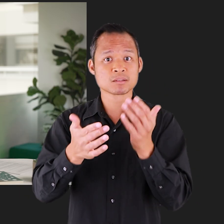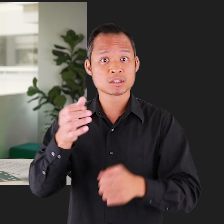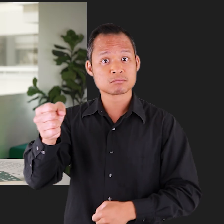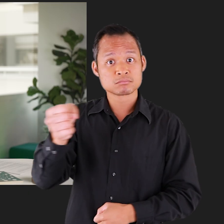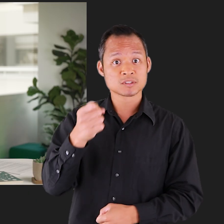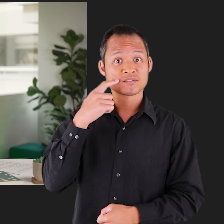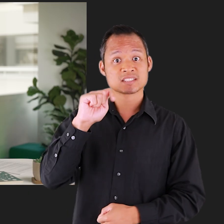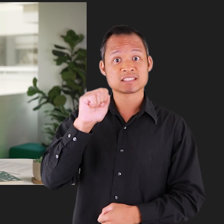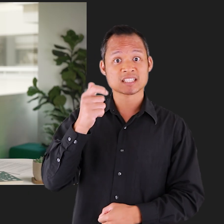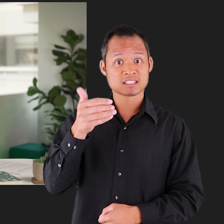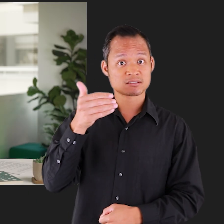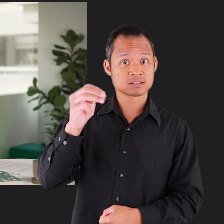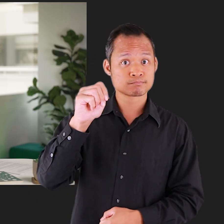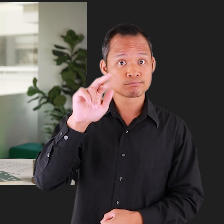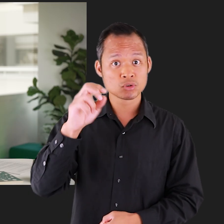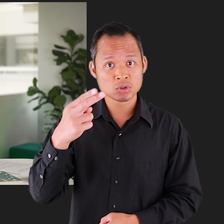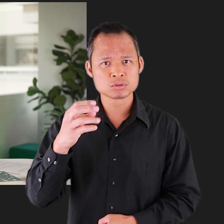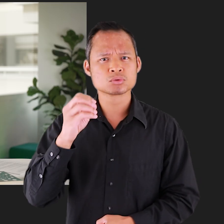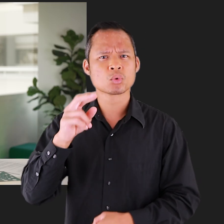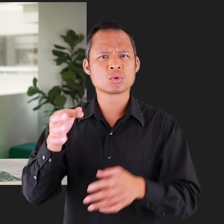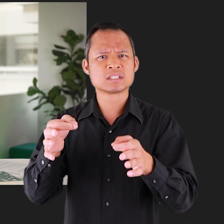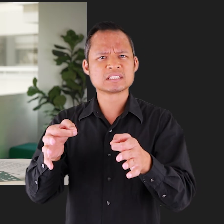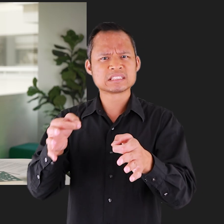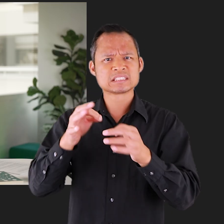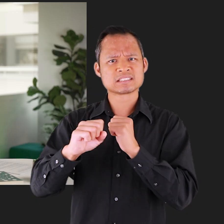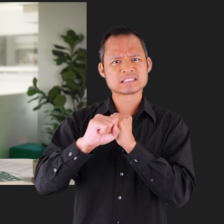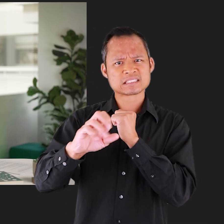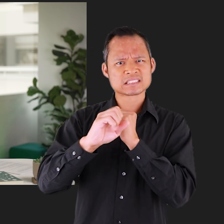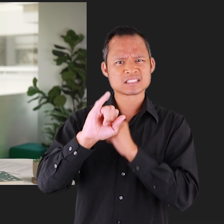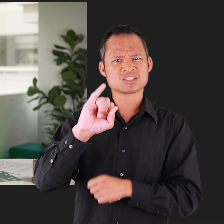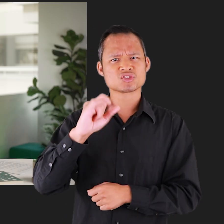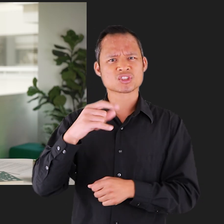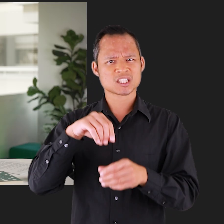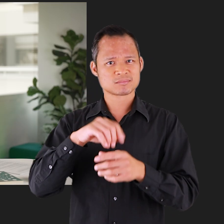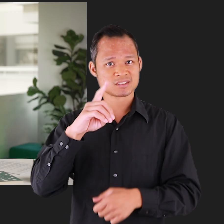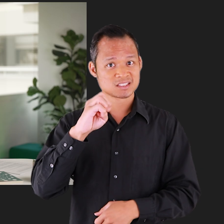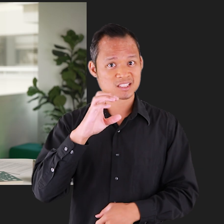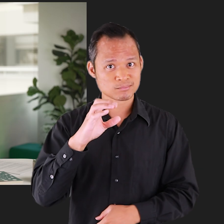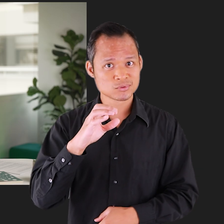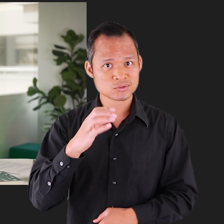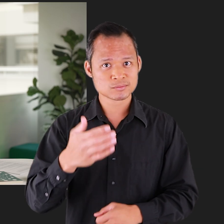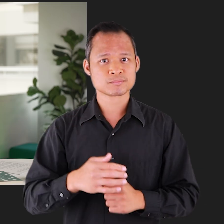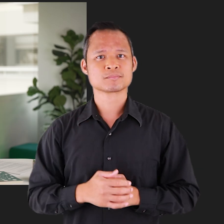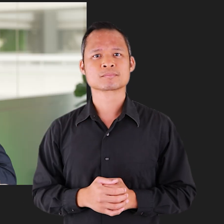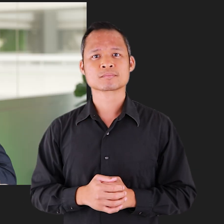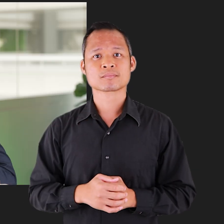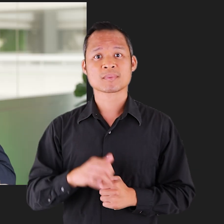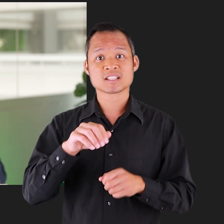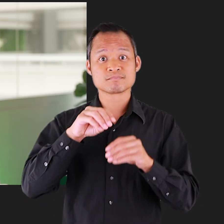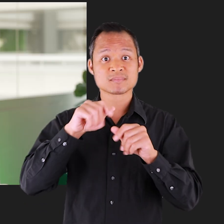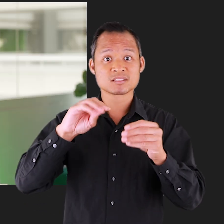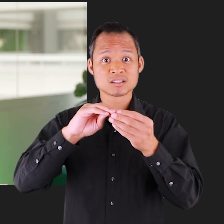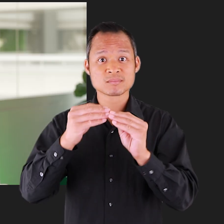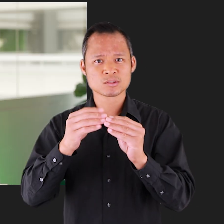your taxes in March, in this example, or for a push to pay for Instagram ads starting in December.